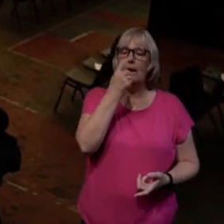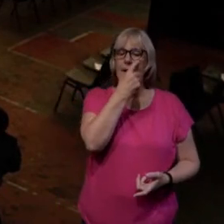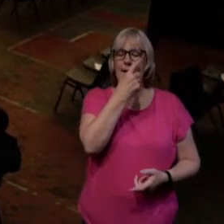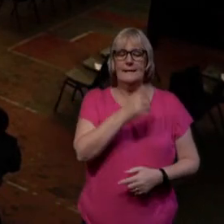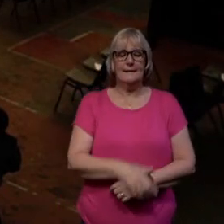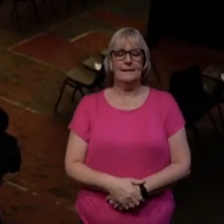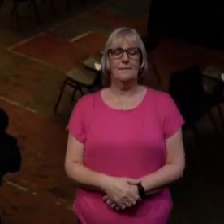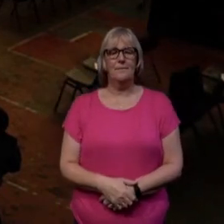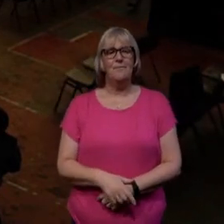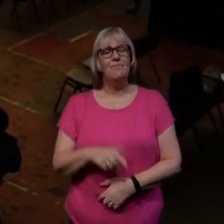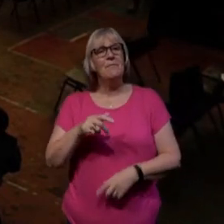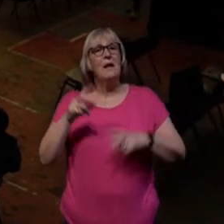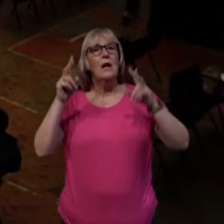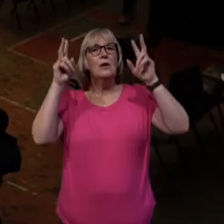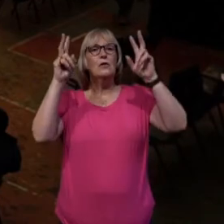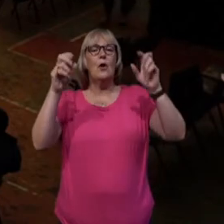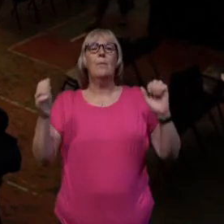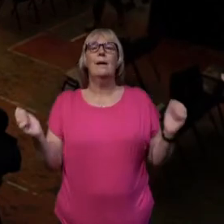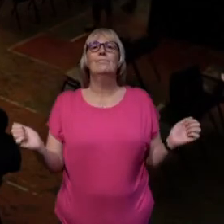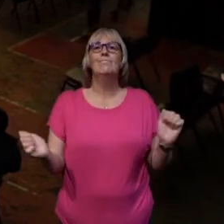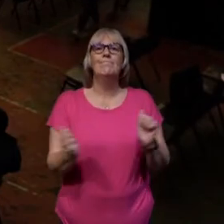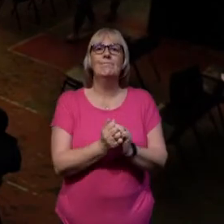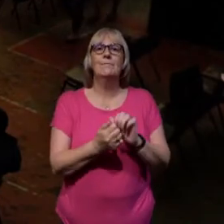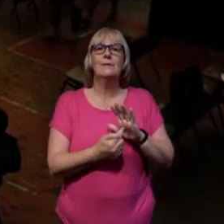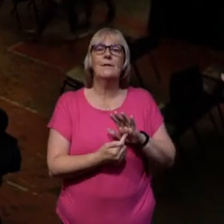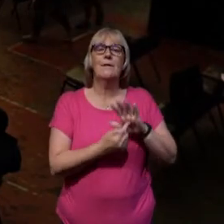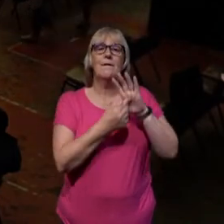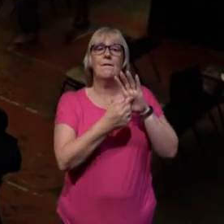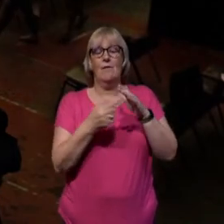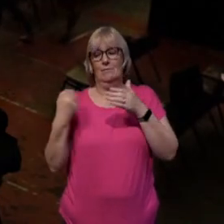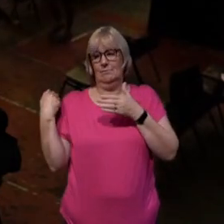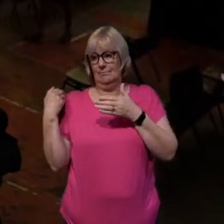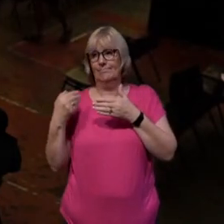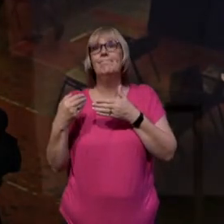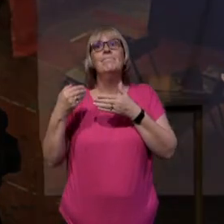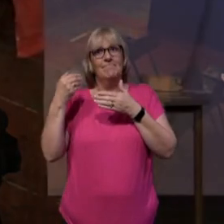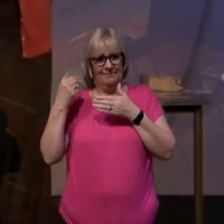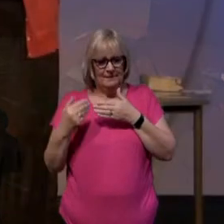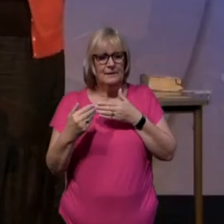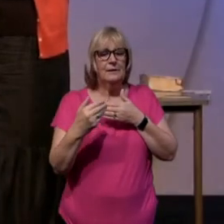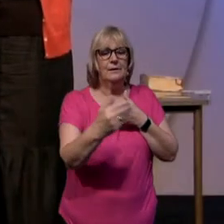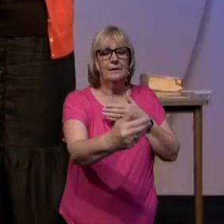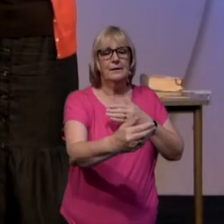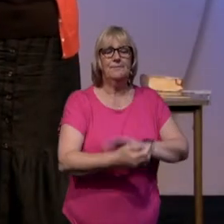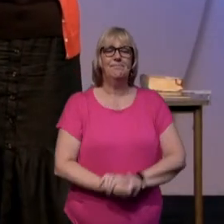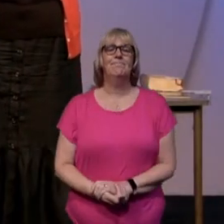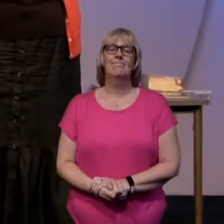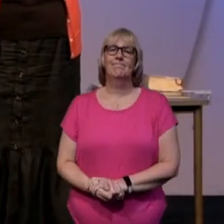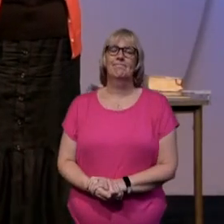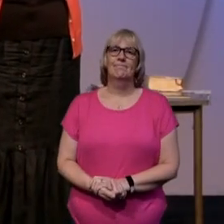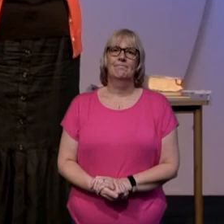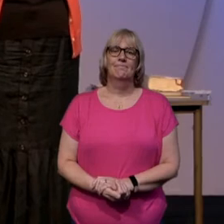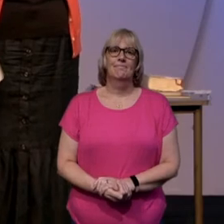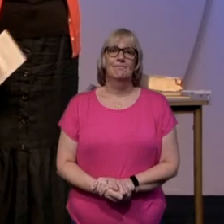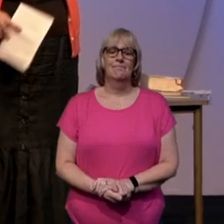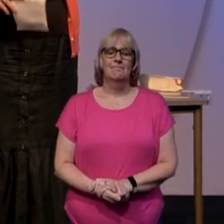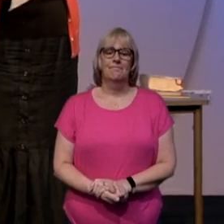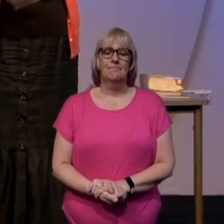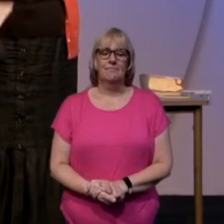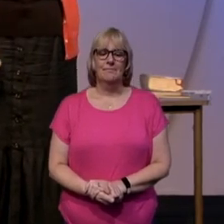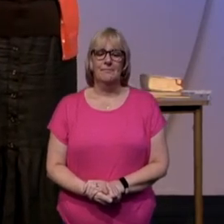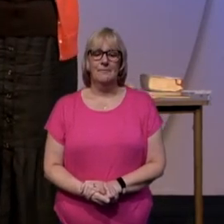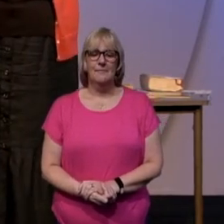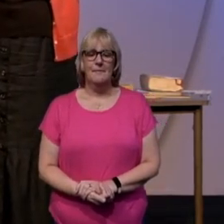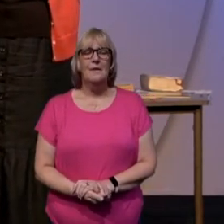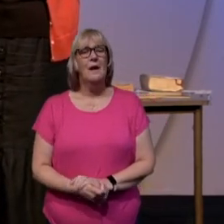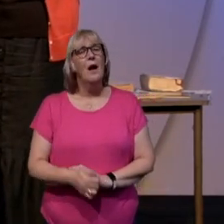All of the time, not least now in recent days. I'm sure, like me, you've been gutted as you've heard of